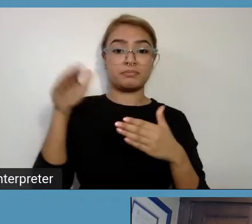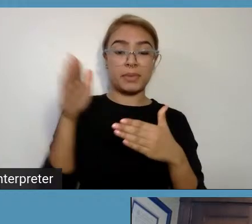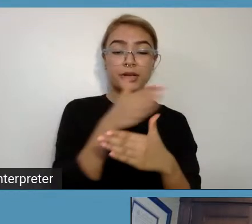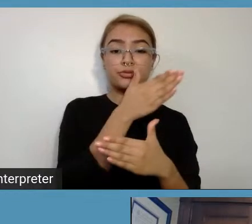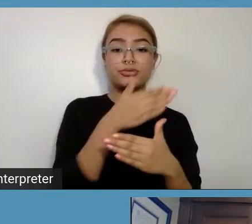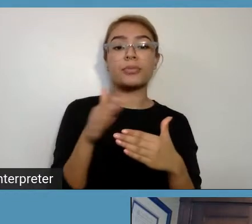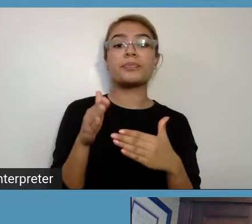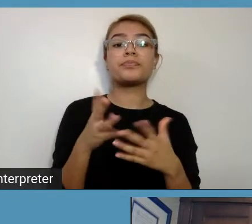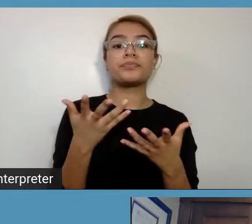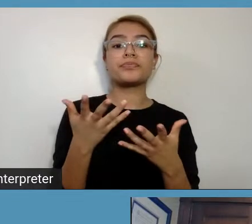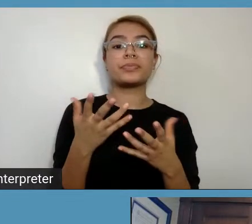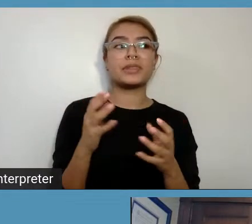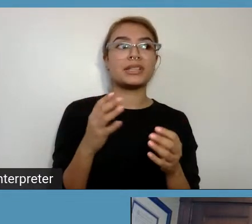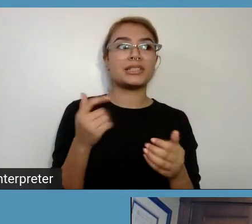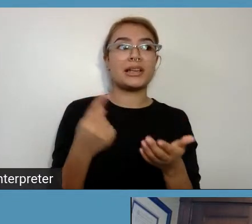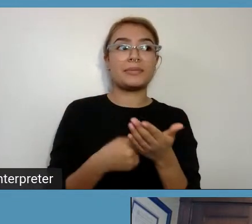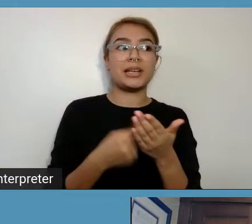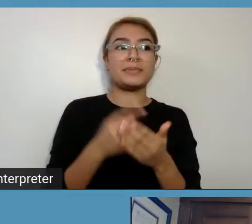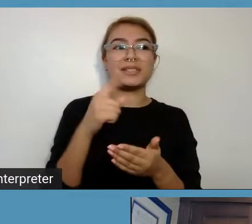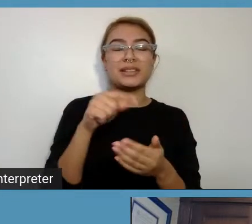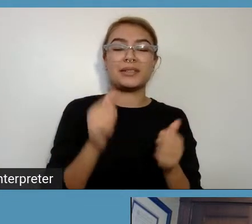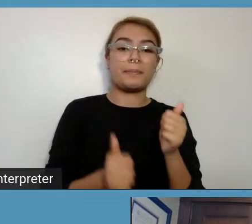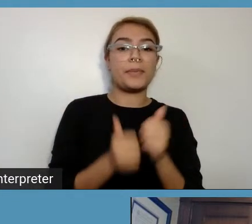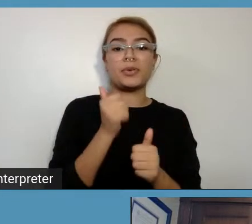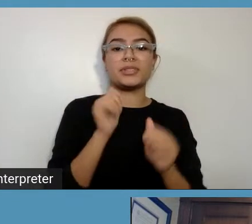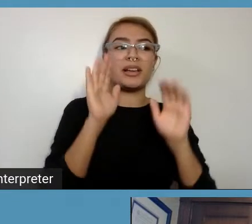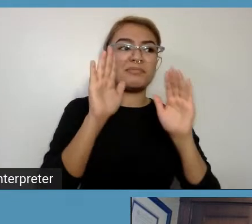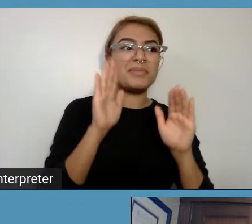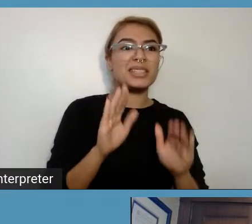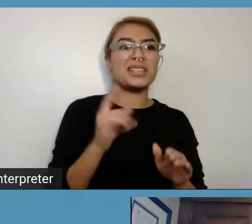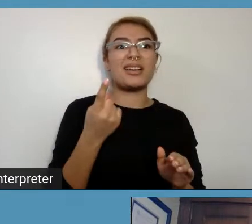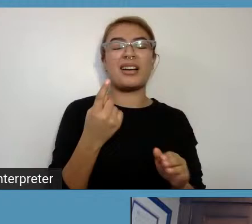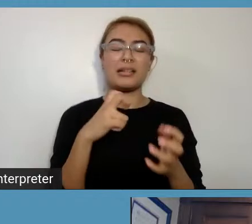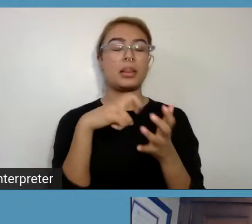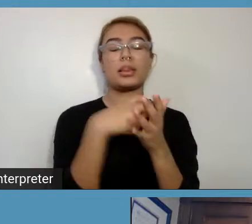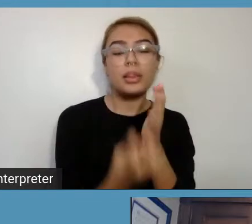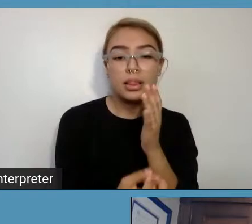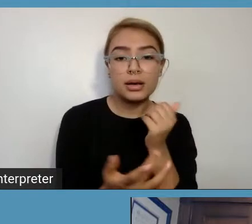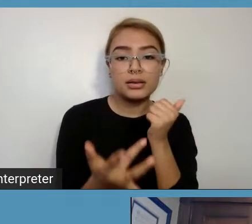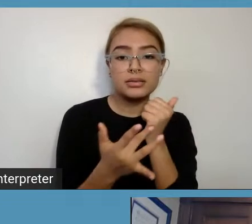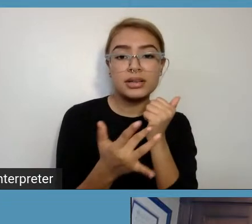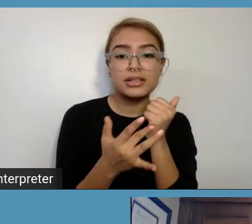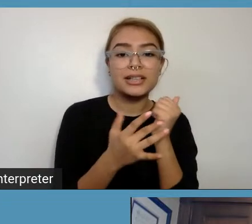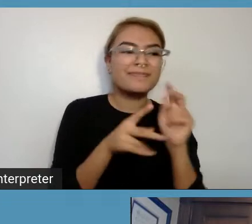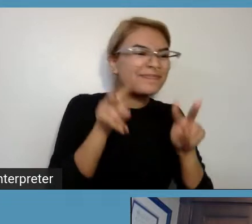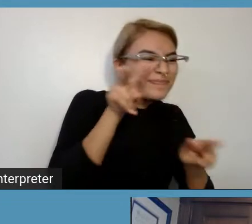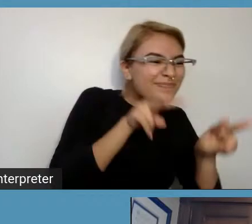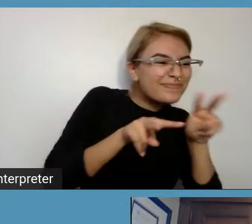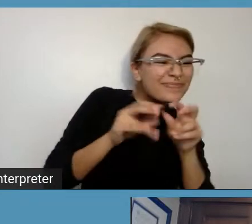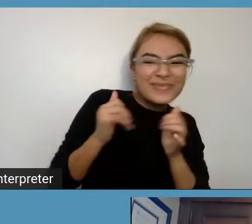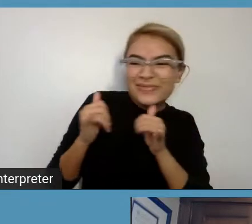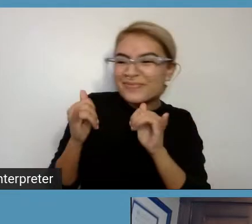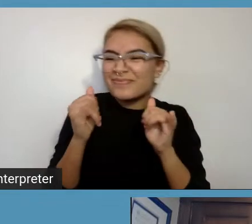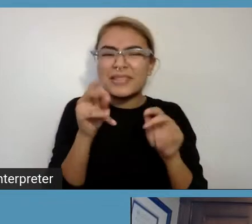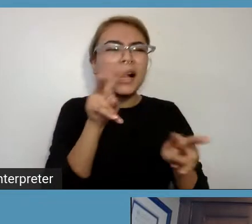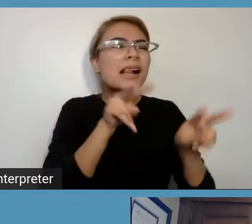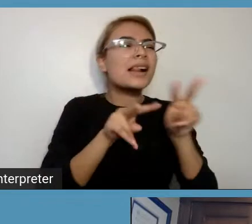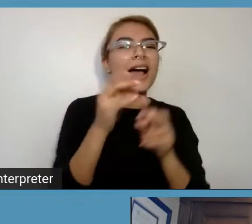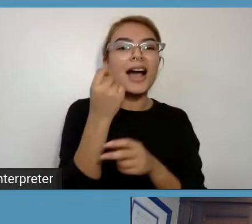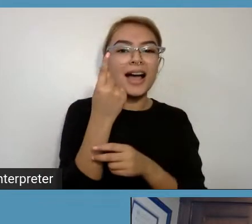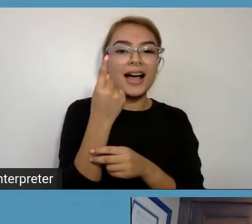are the most amazing ones to dive deep into a technology and play with it and really like figure it